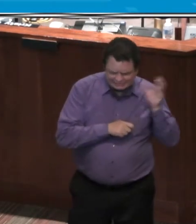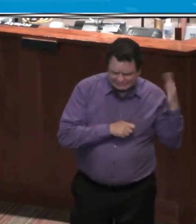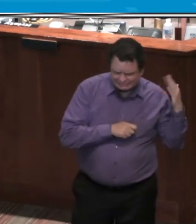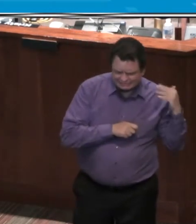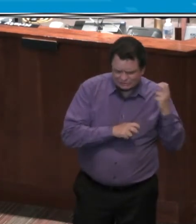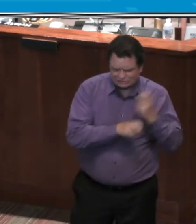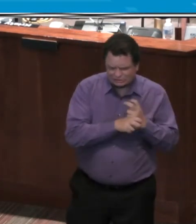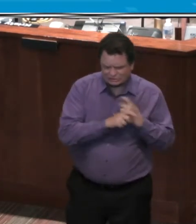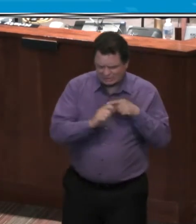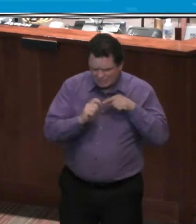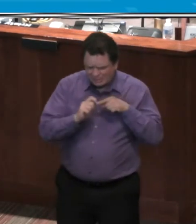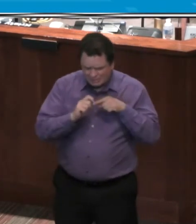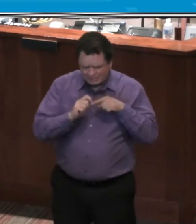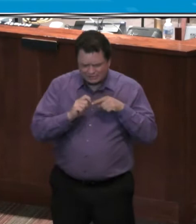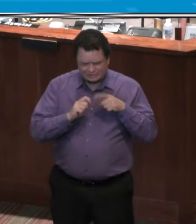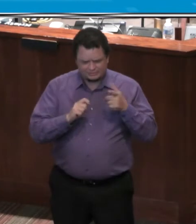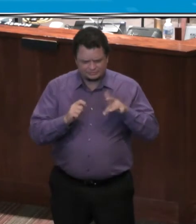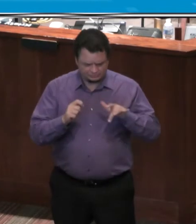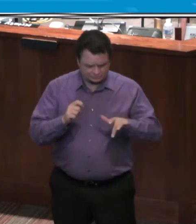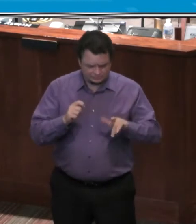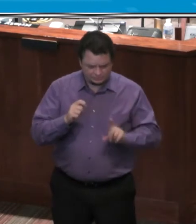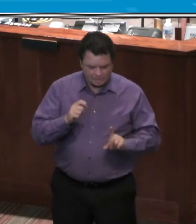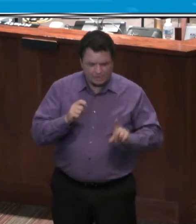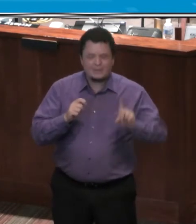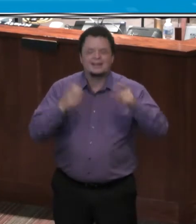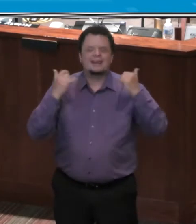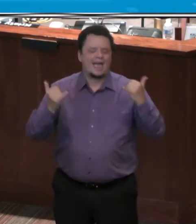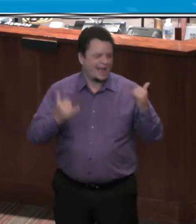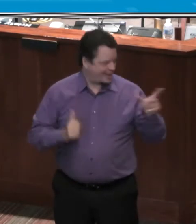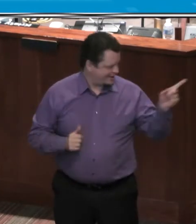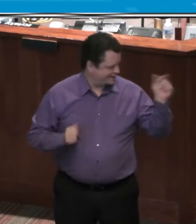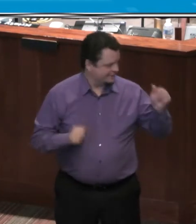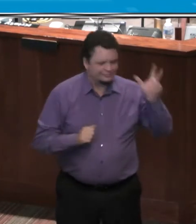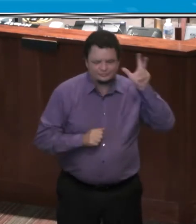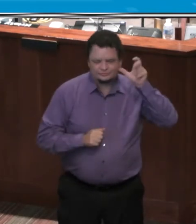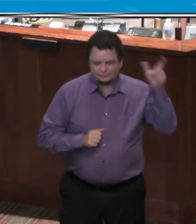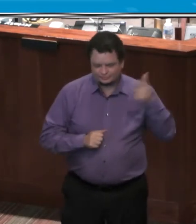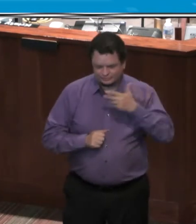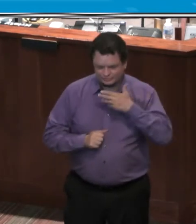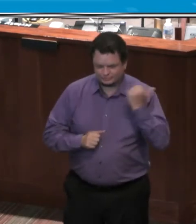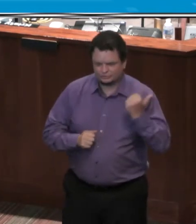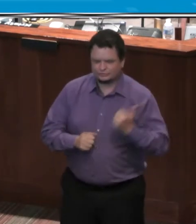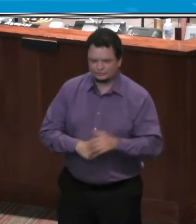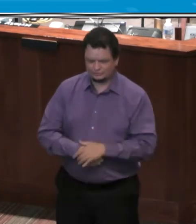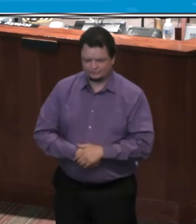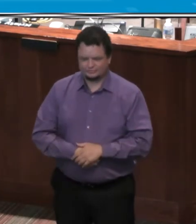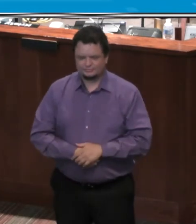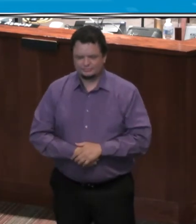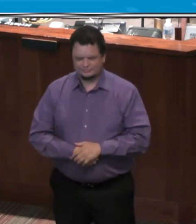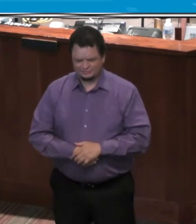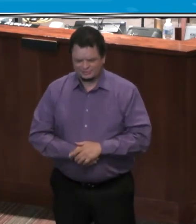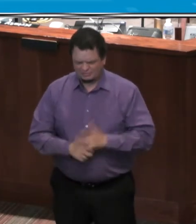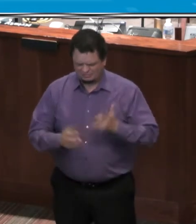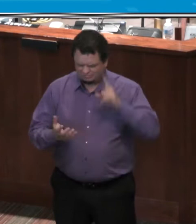at your mouth. There you go. Okay, thank you. I always get confused about this, thinking my voice is louder than it